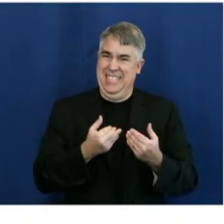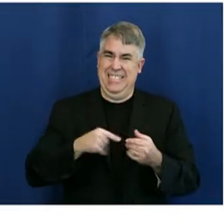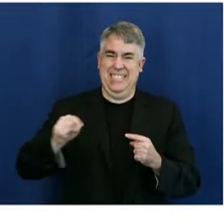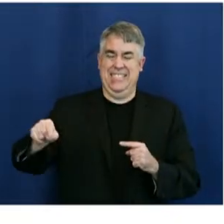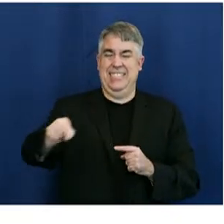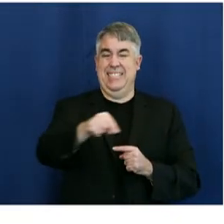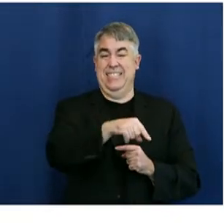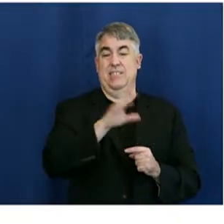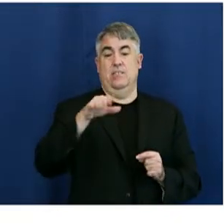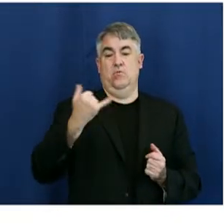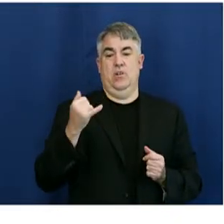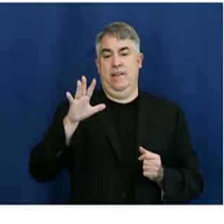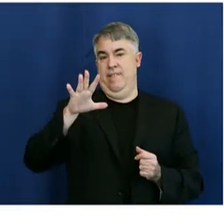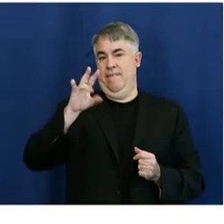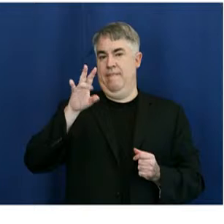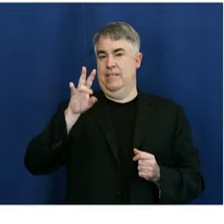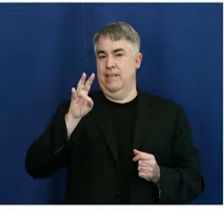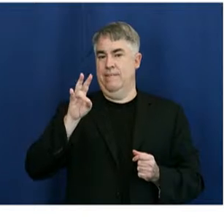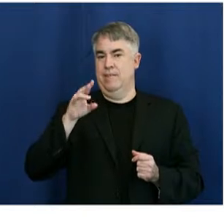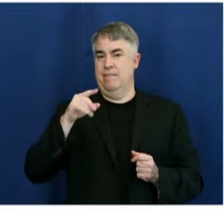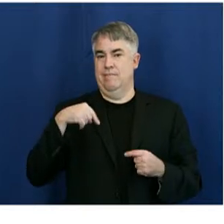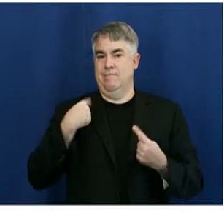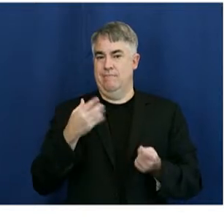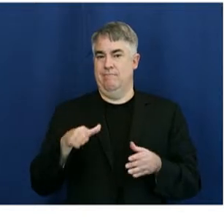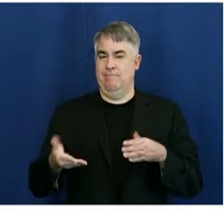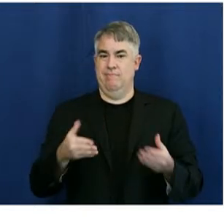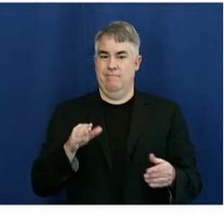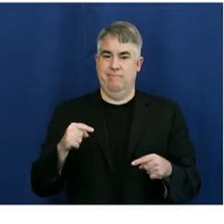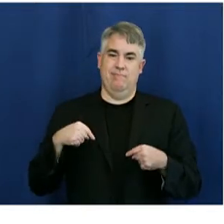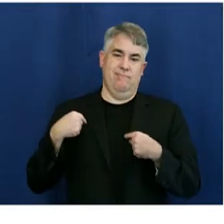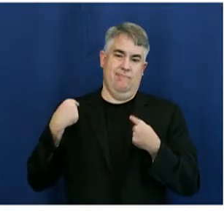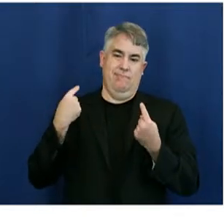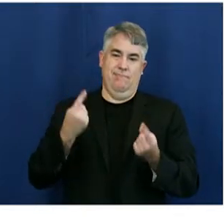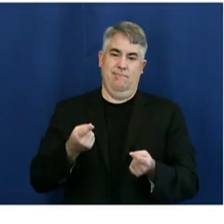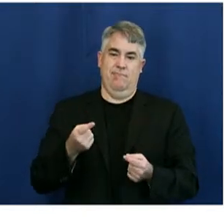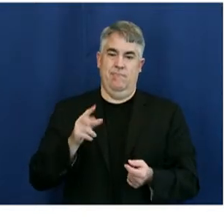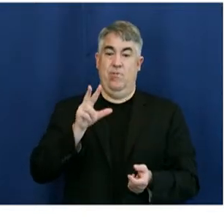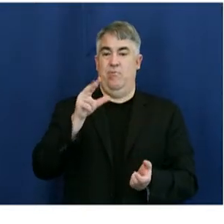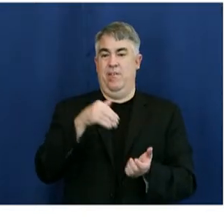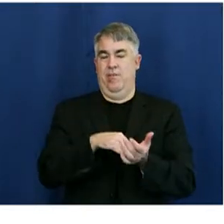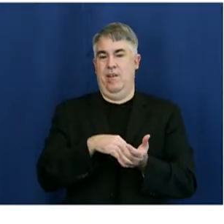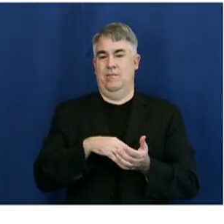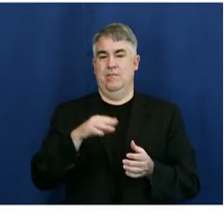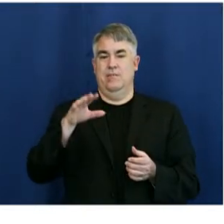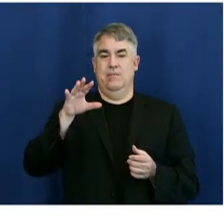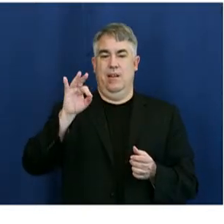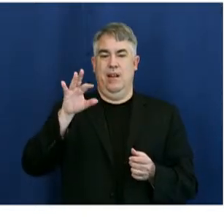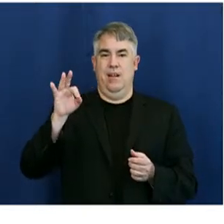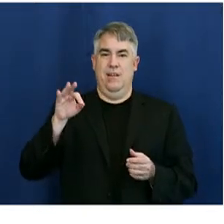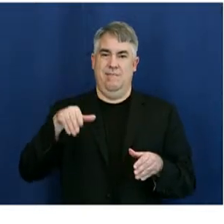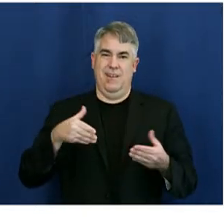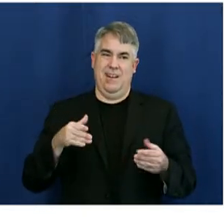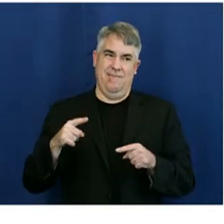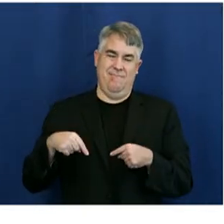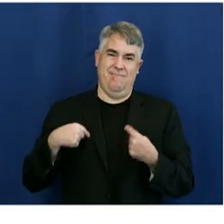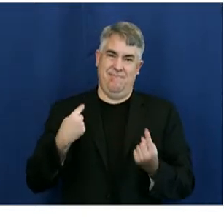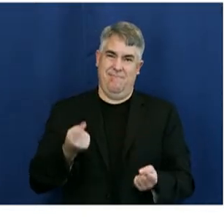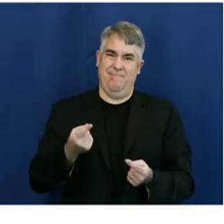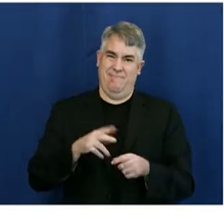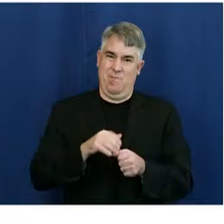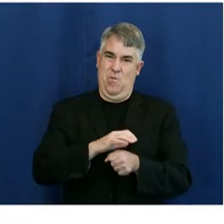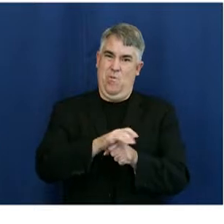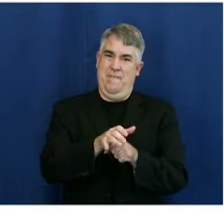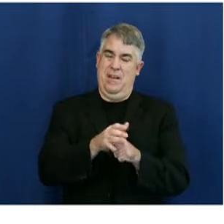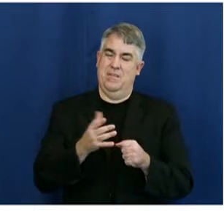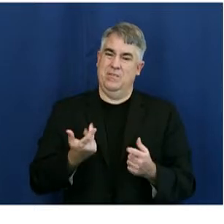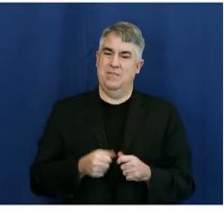being reported today to bring our total to 3,099. This is a reminder of why we continue to prioritize and